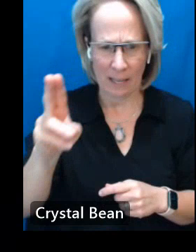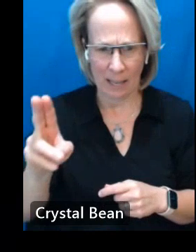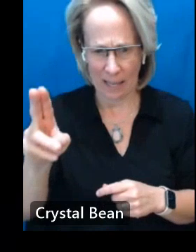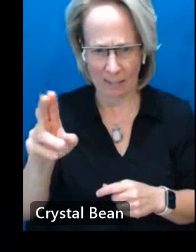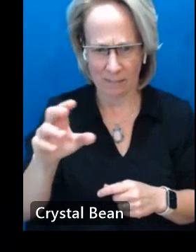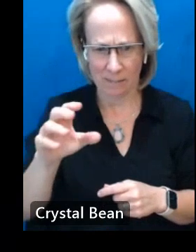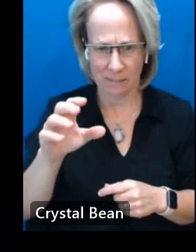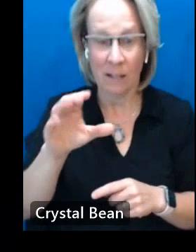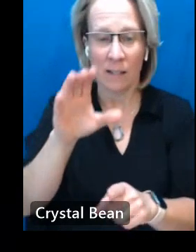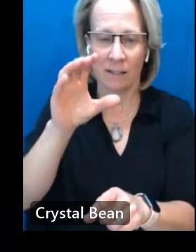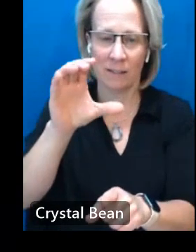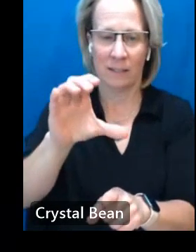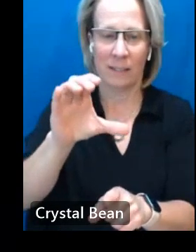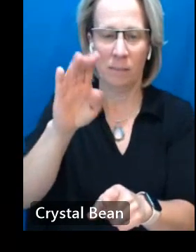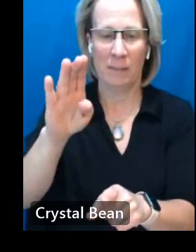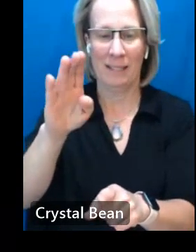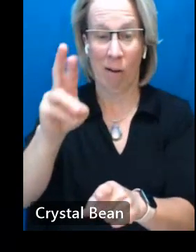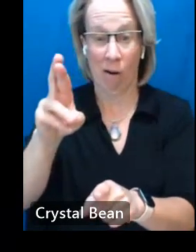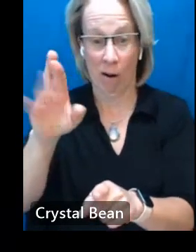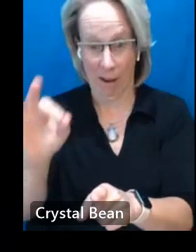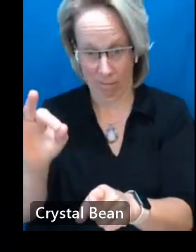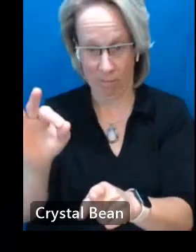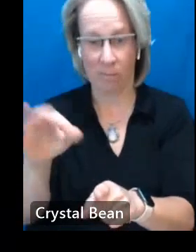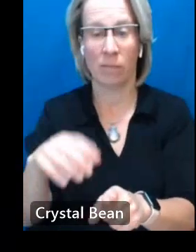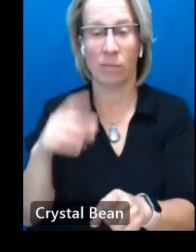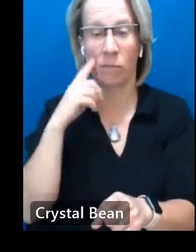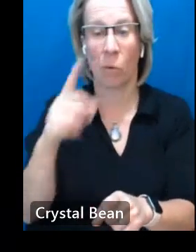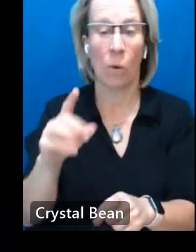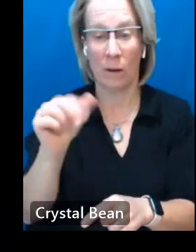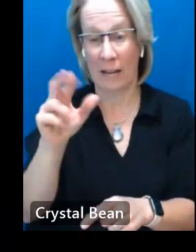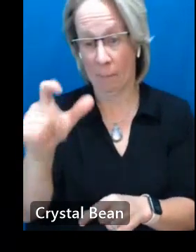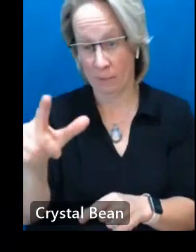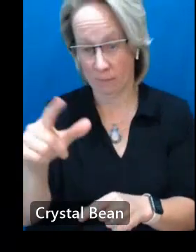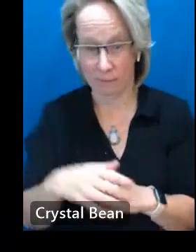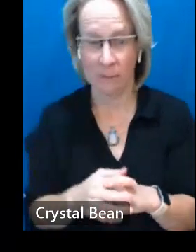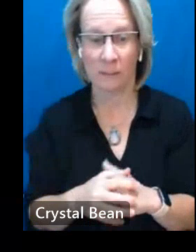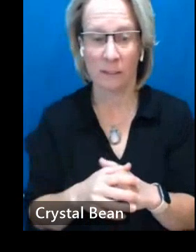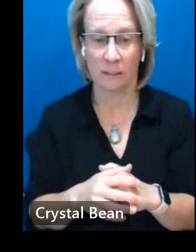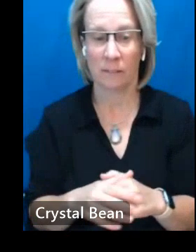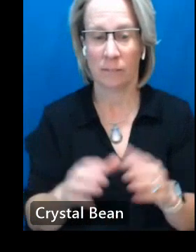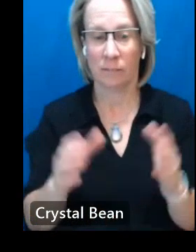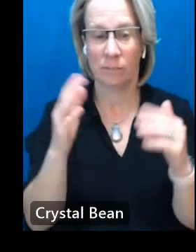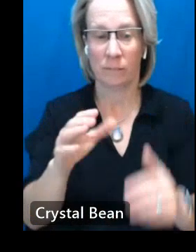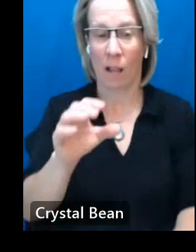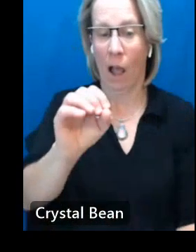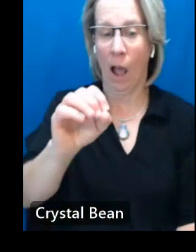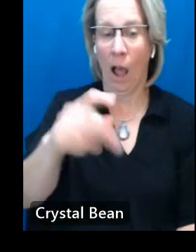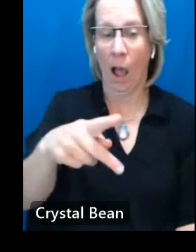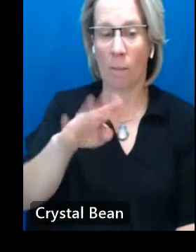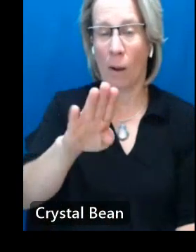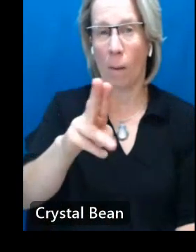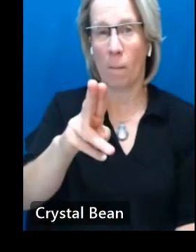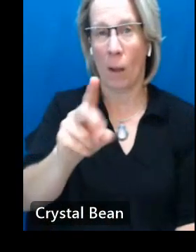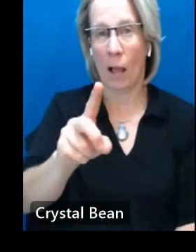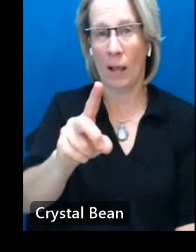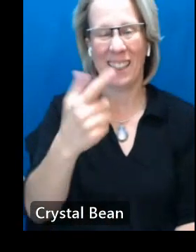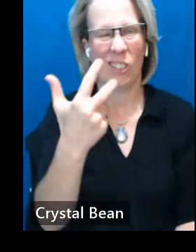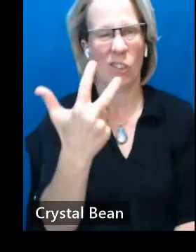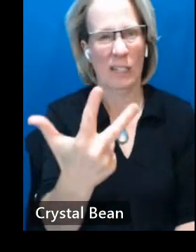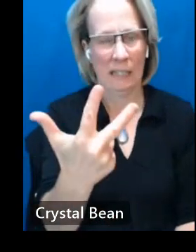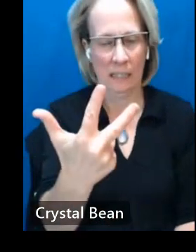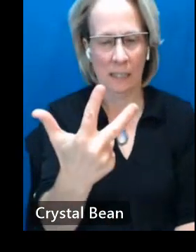outlay bureau, depending on the type. OPBUD 3s, okay, these are what establish